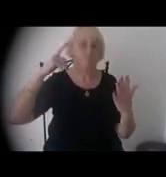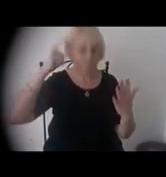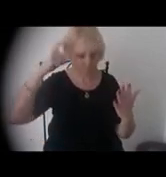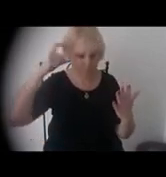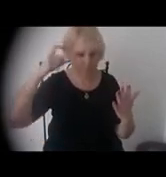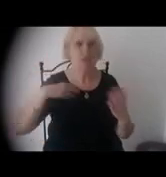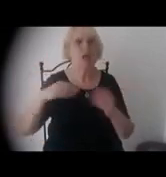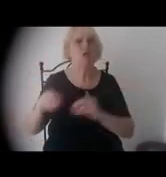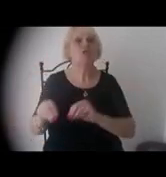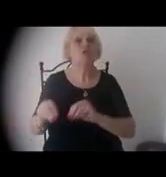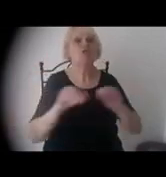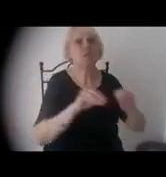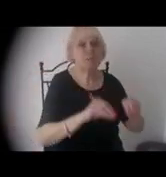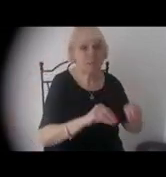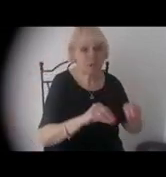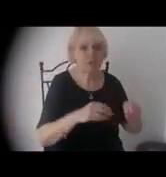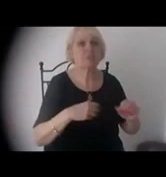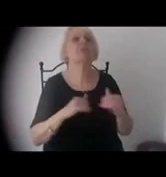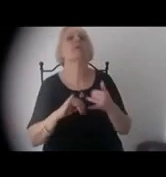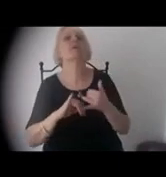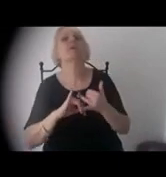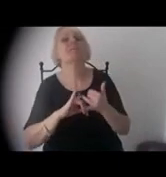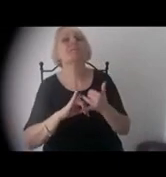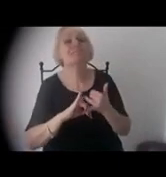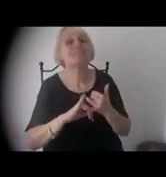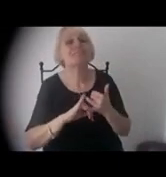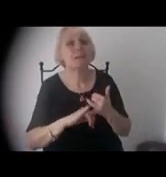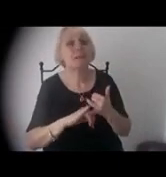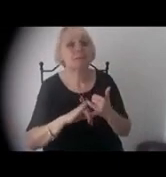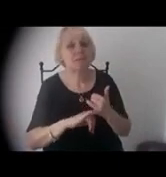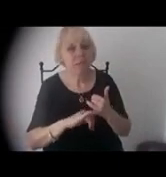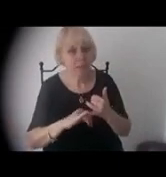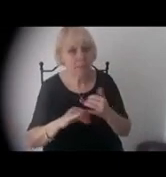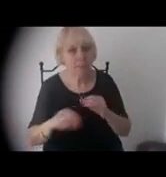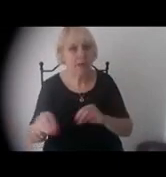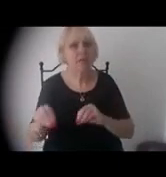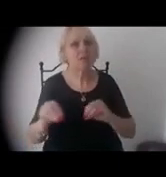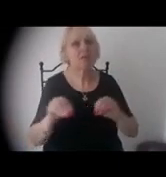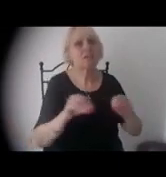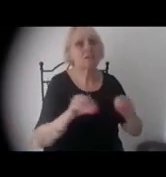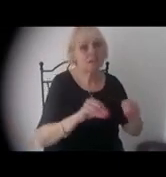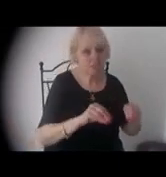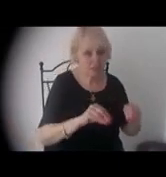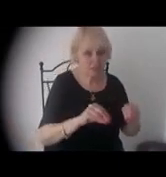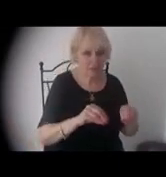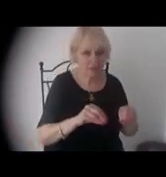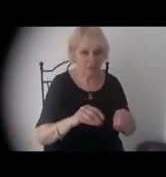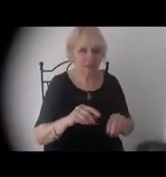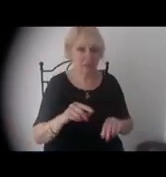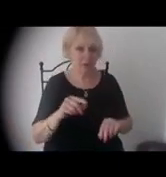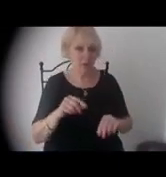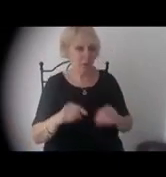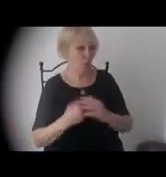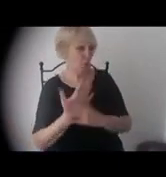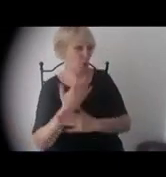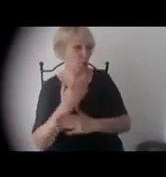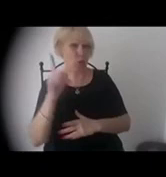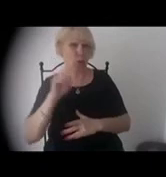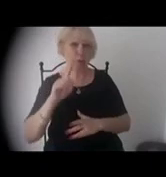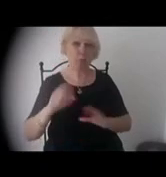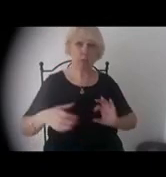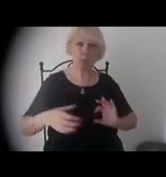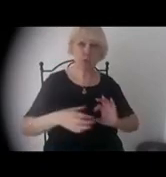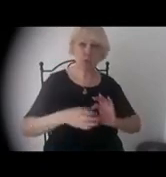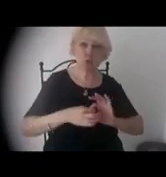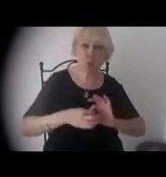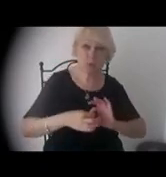that September is a big time of transition anyway. This is the queen of all transitions. You've got new pupils joining your schools. You've got